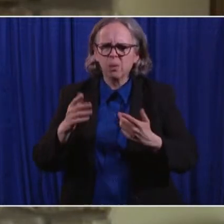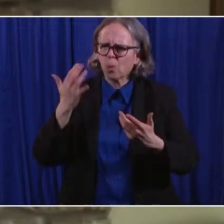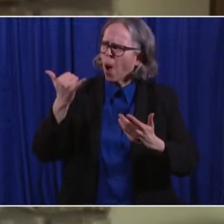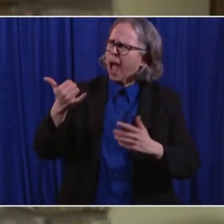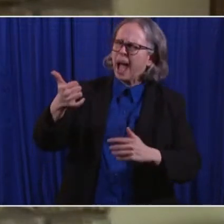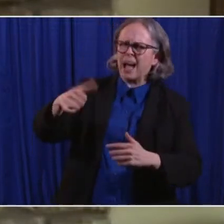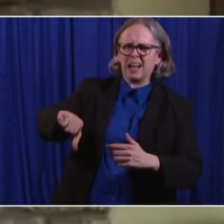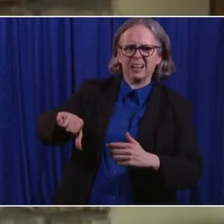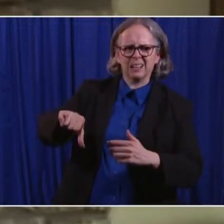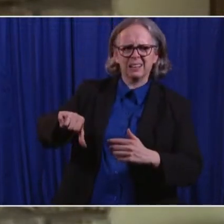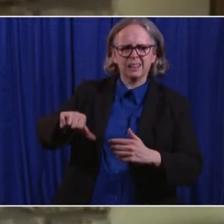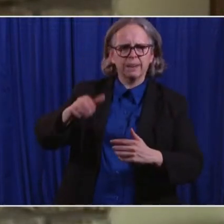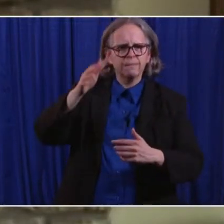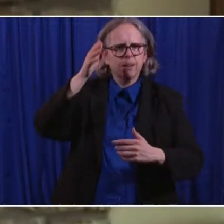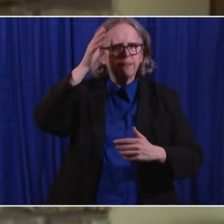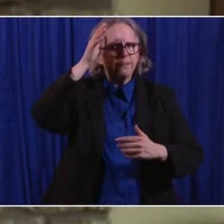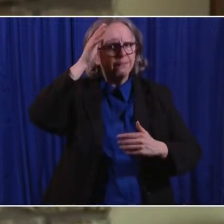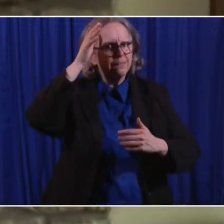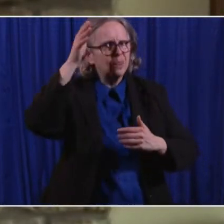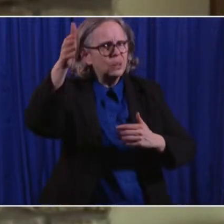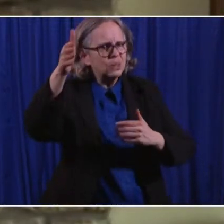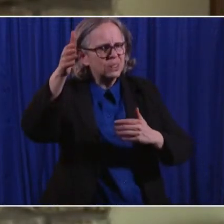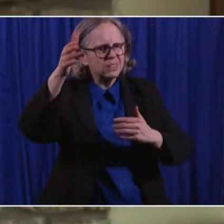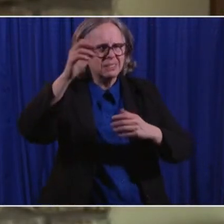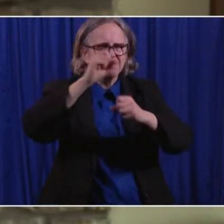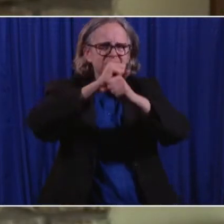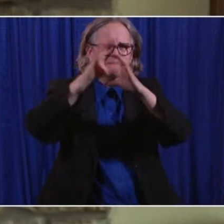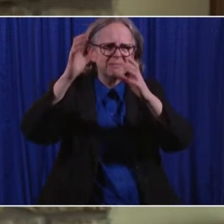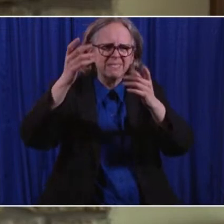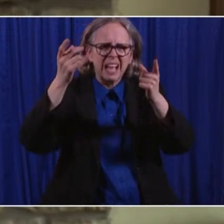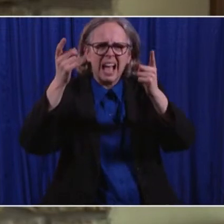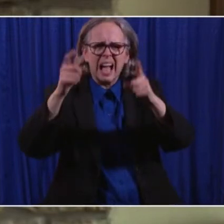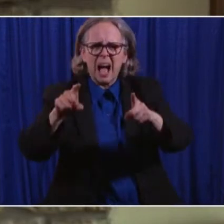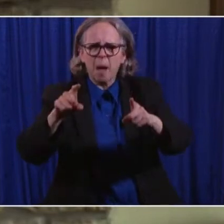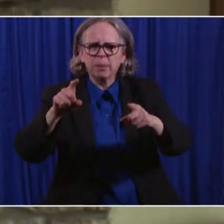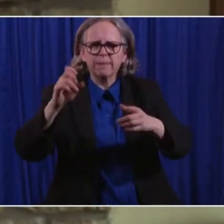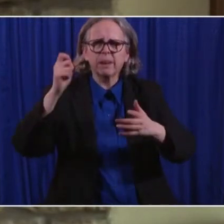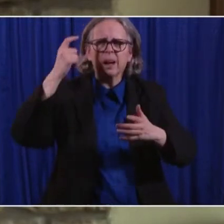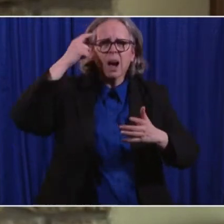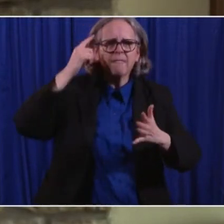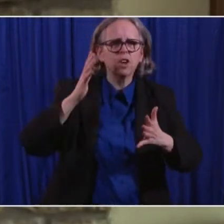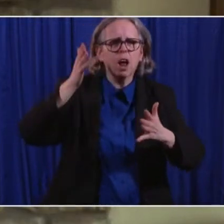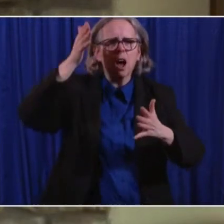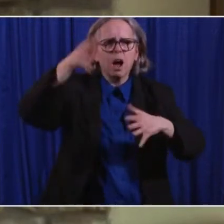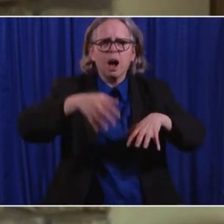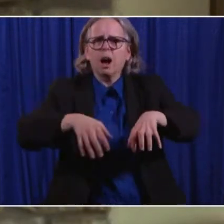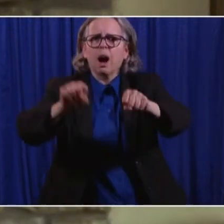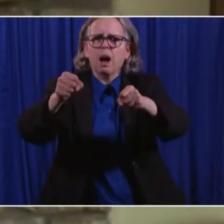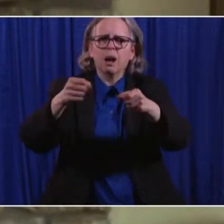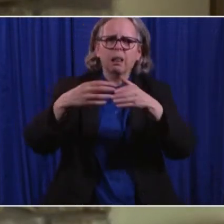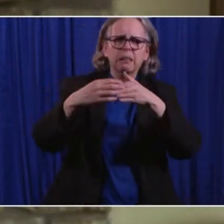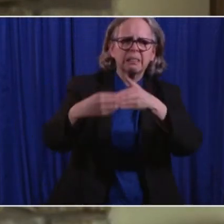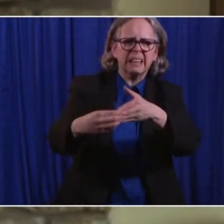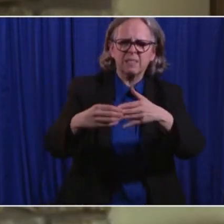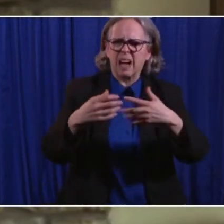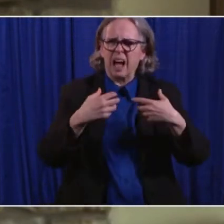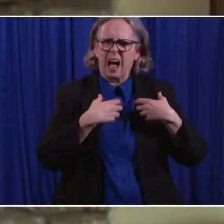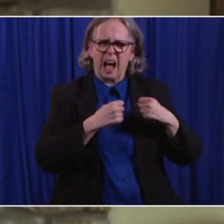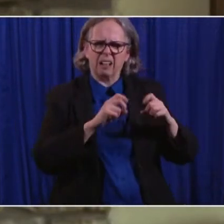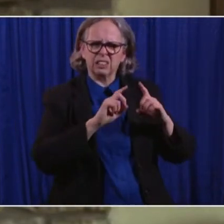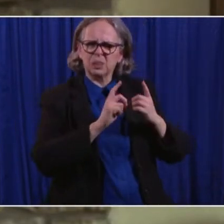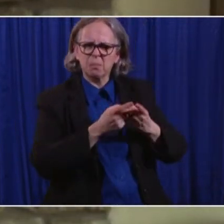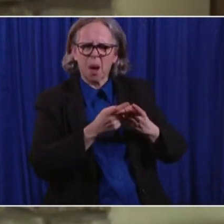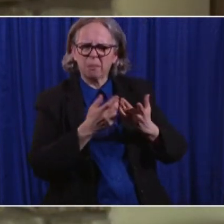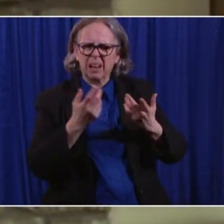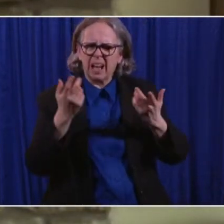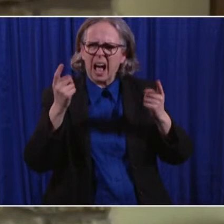concerned about a future governor and health departments around the state not having the